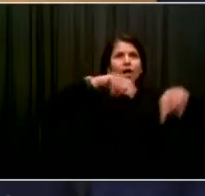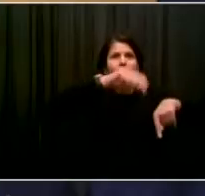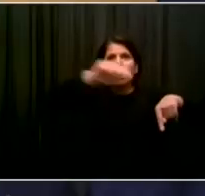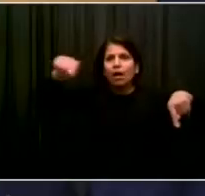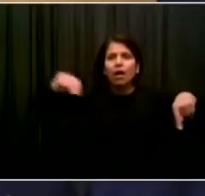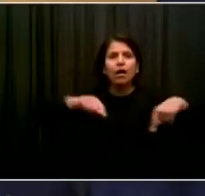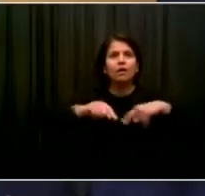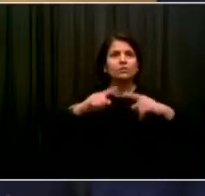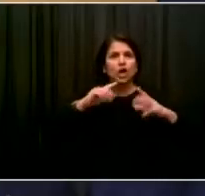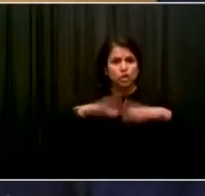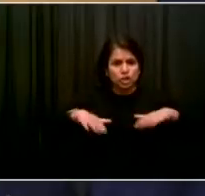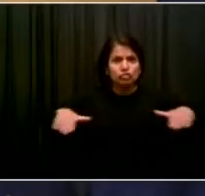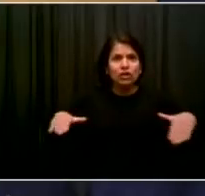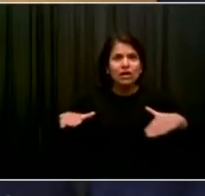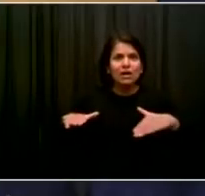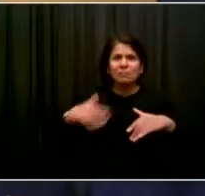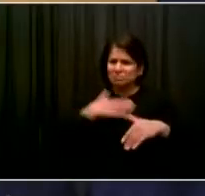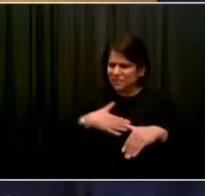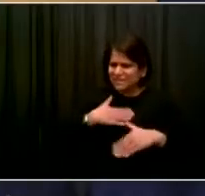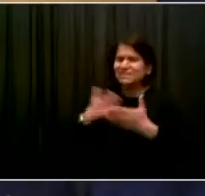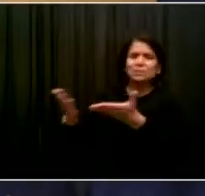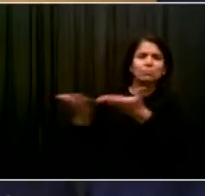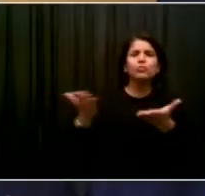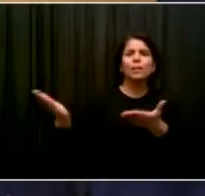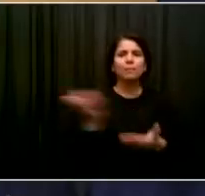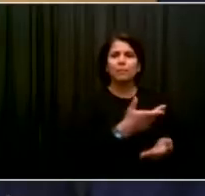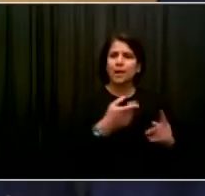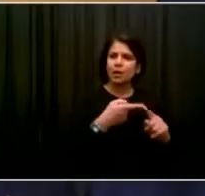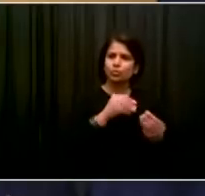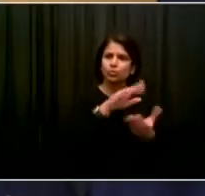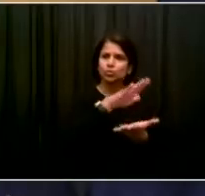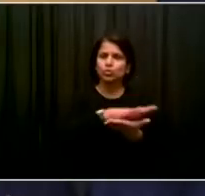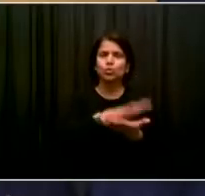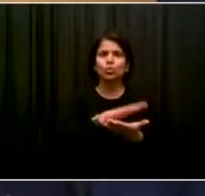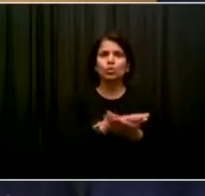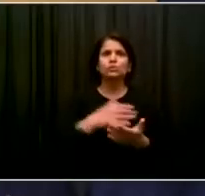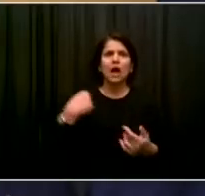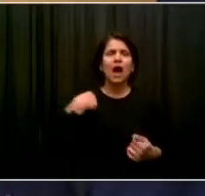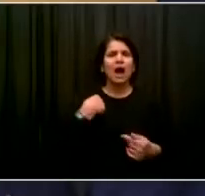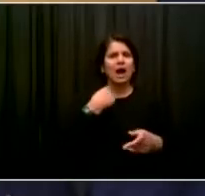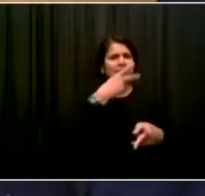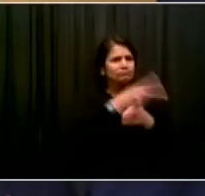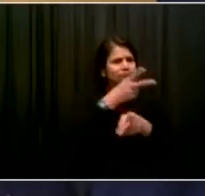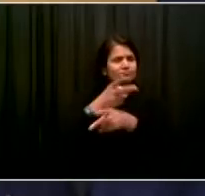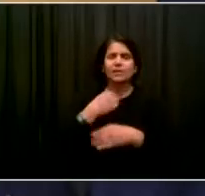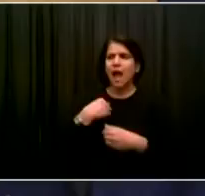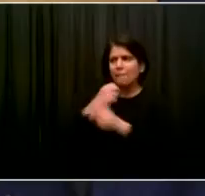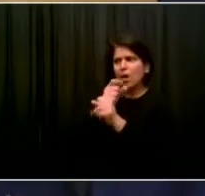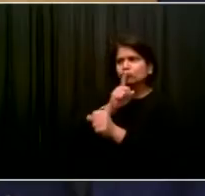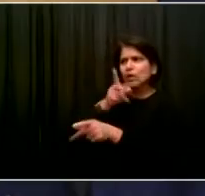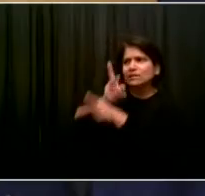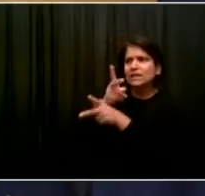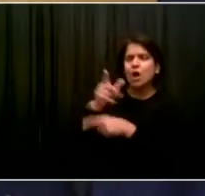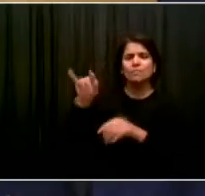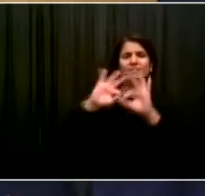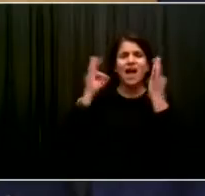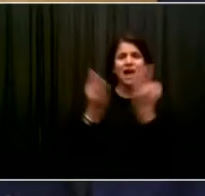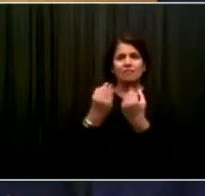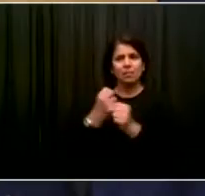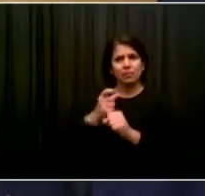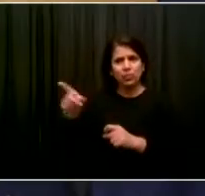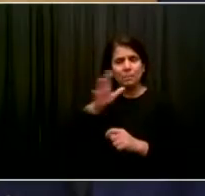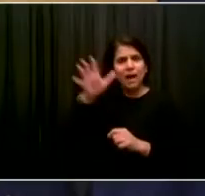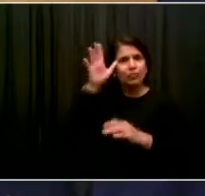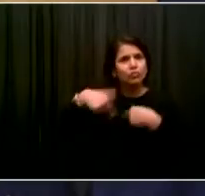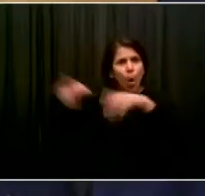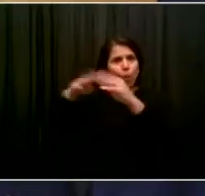It may come education with their parents, whatever we need to do. We must have children in school. Those who are positive that we